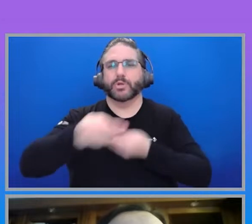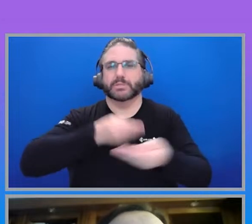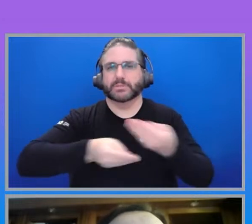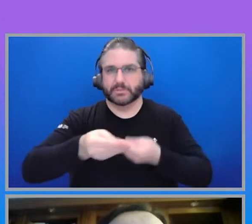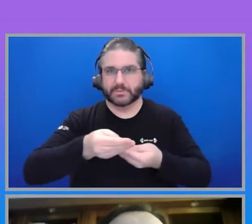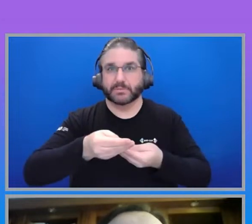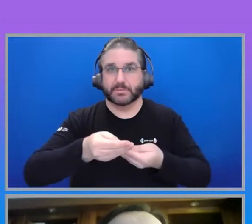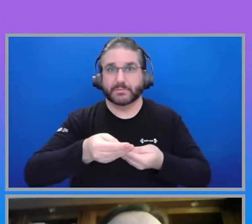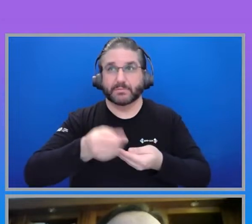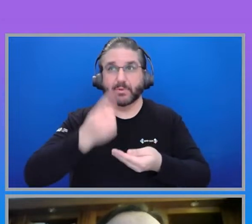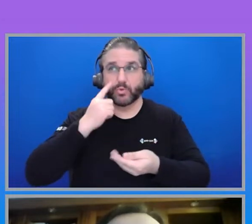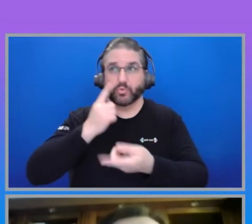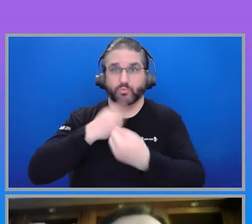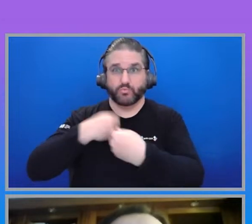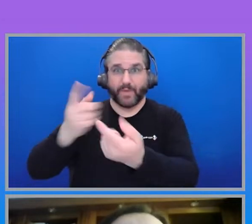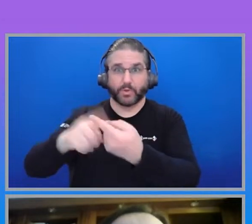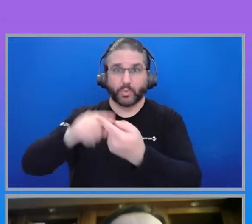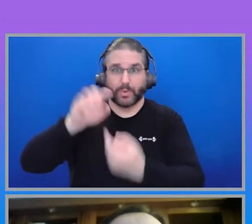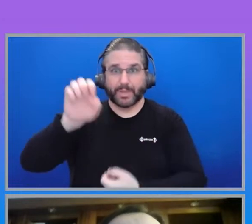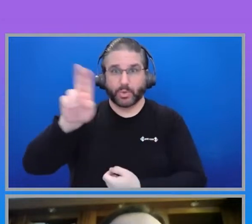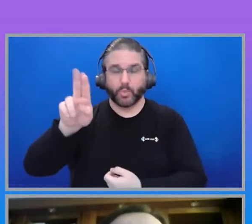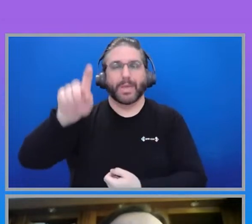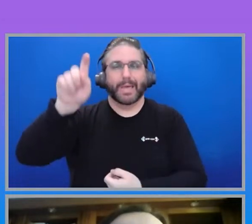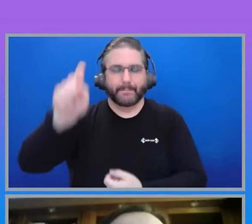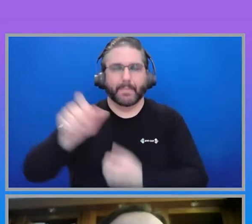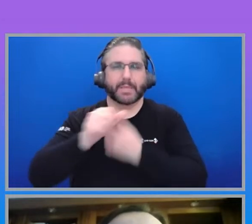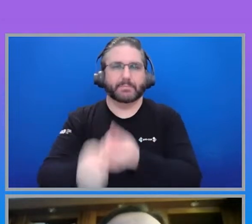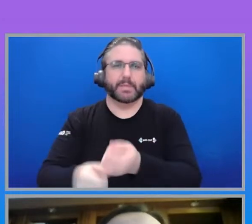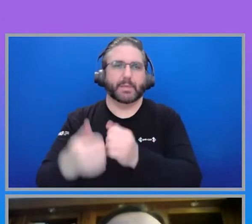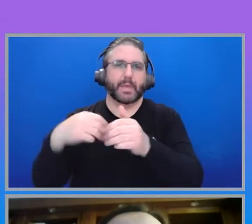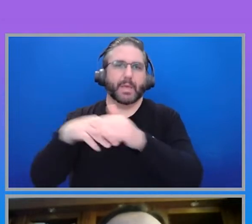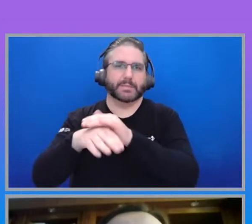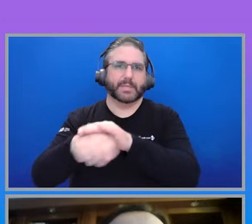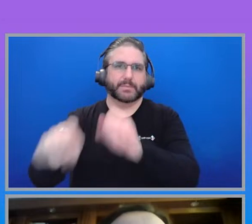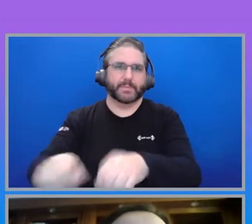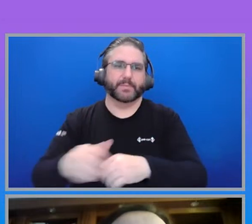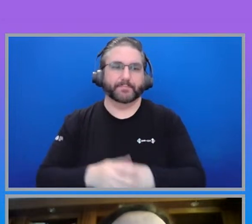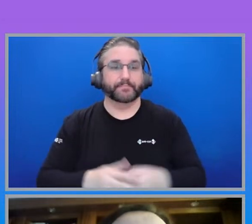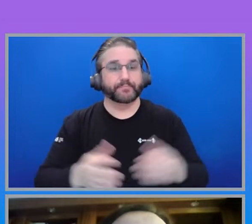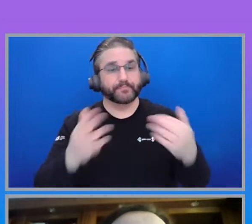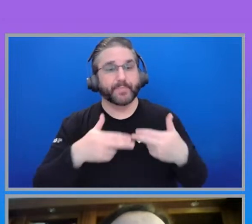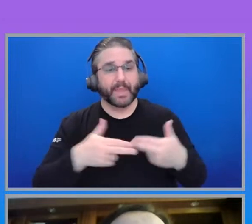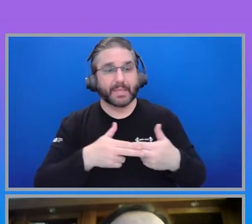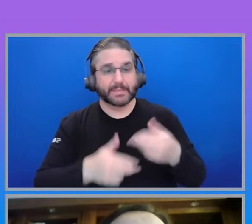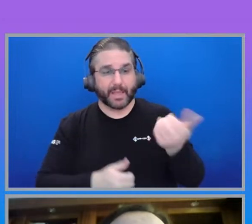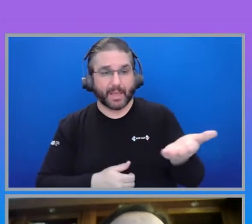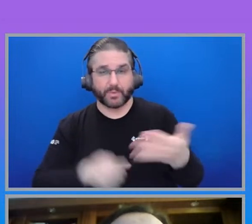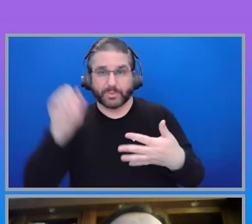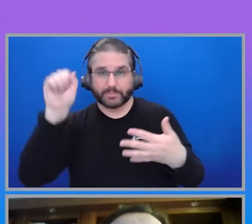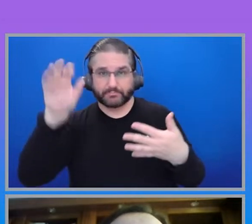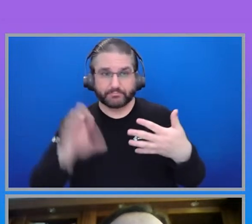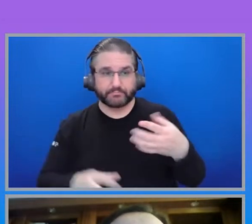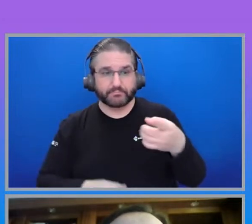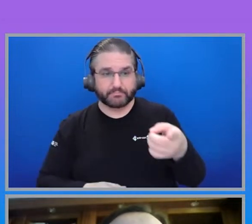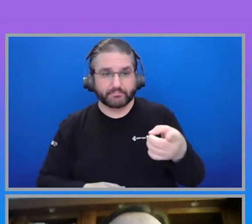be accessible in accordance with the Act. In the next slide, you can see that there are some exceptions or